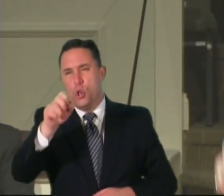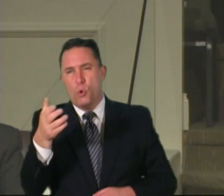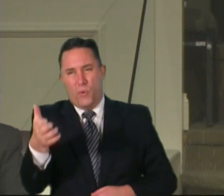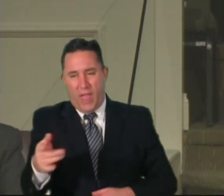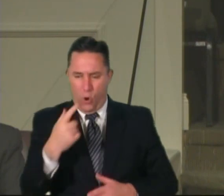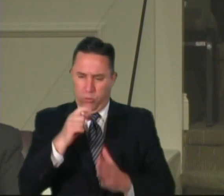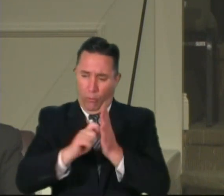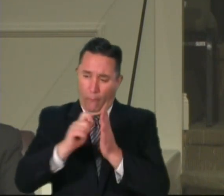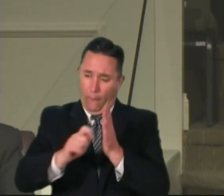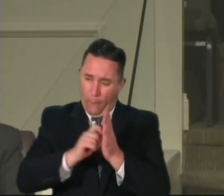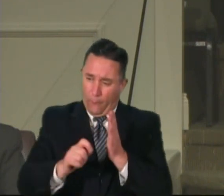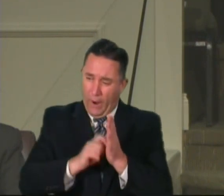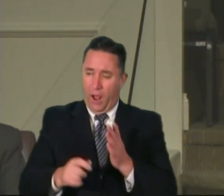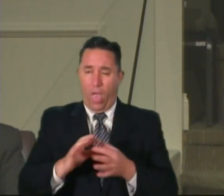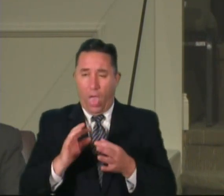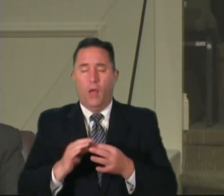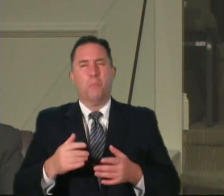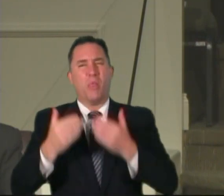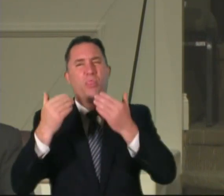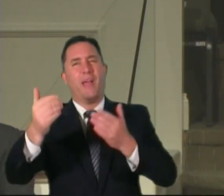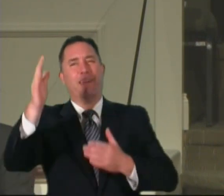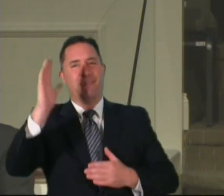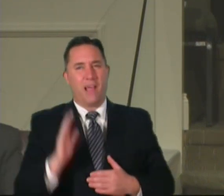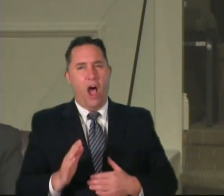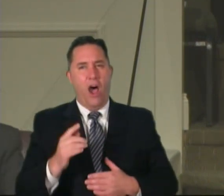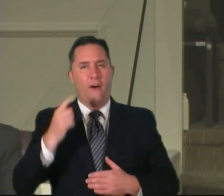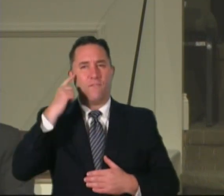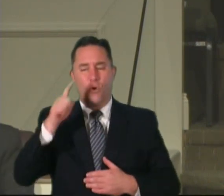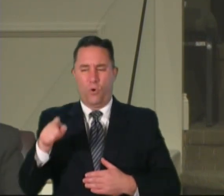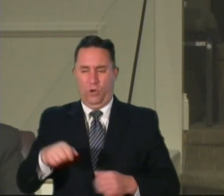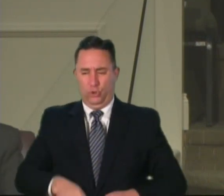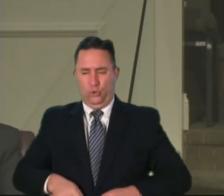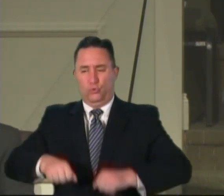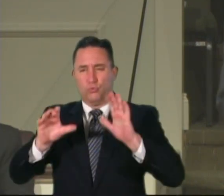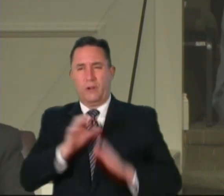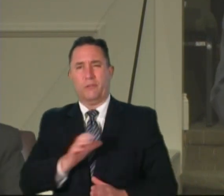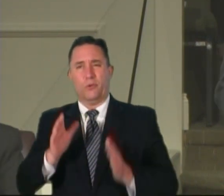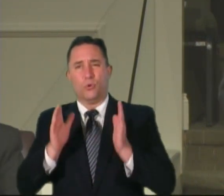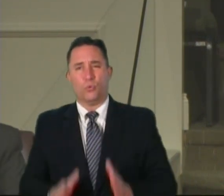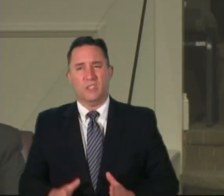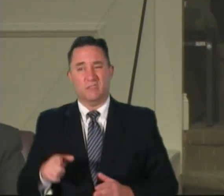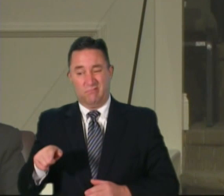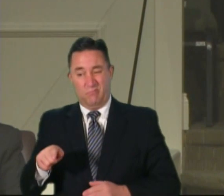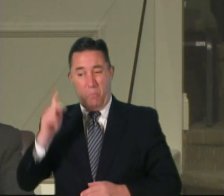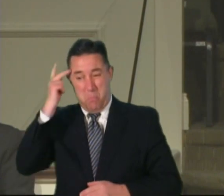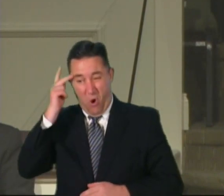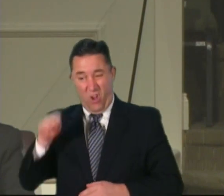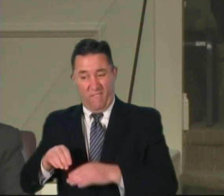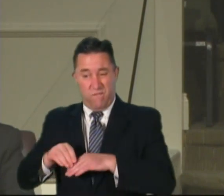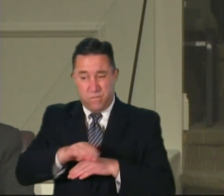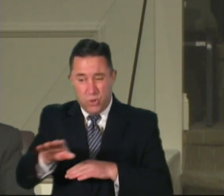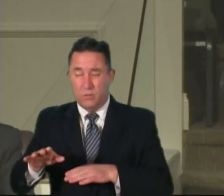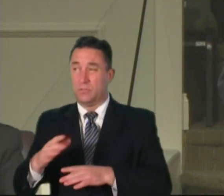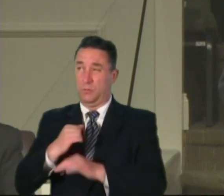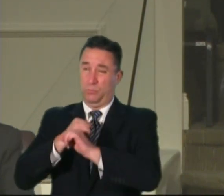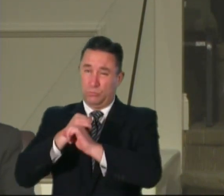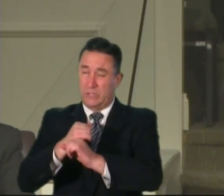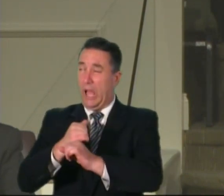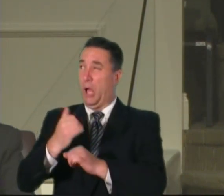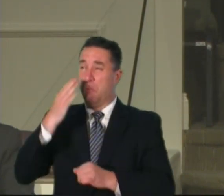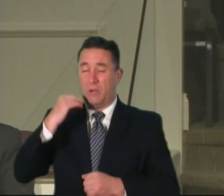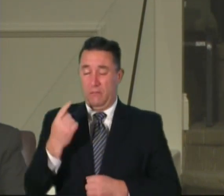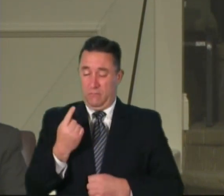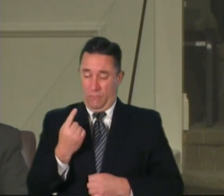all this stuff, was on board. But thank God for a surrendered saint, his influence and the protection that comes